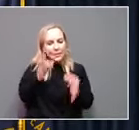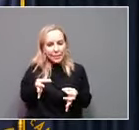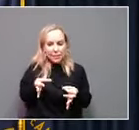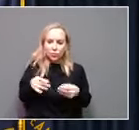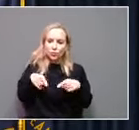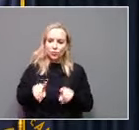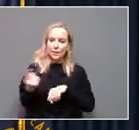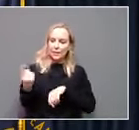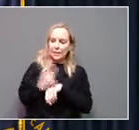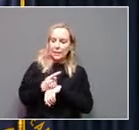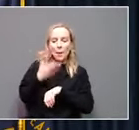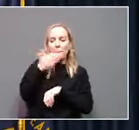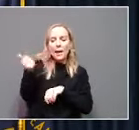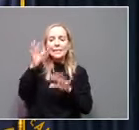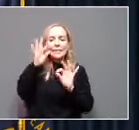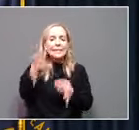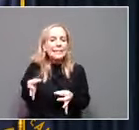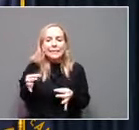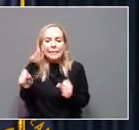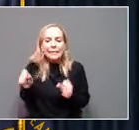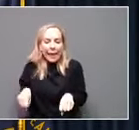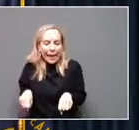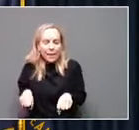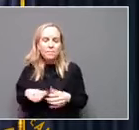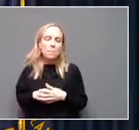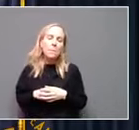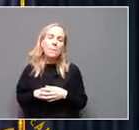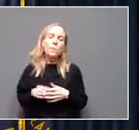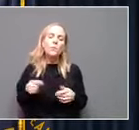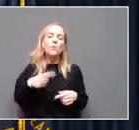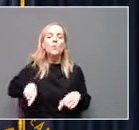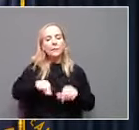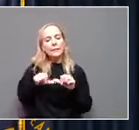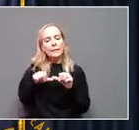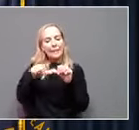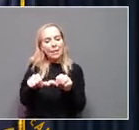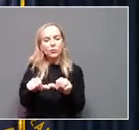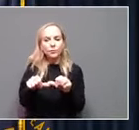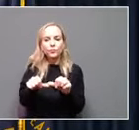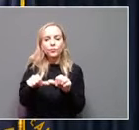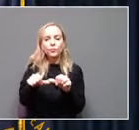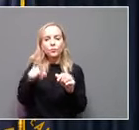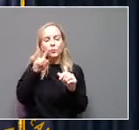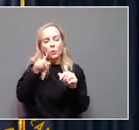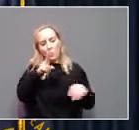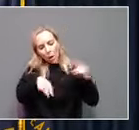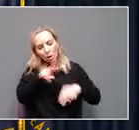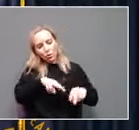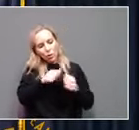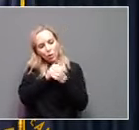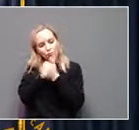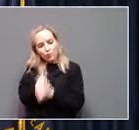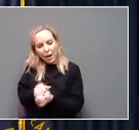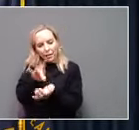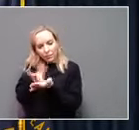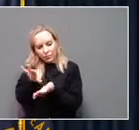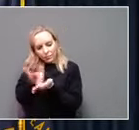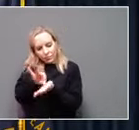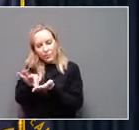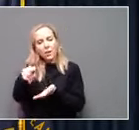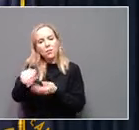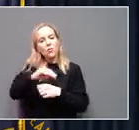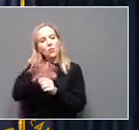best decisions that they can. We're going to continue to monitor and to track COVID. We're going to